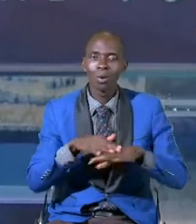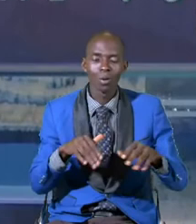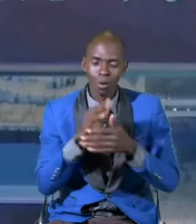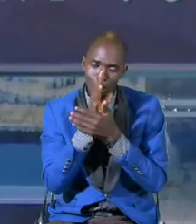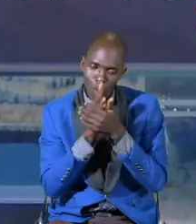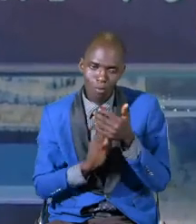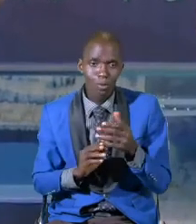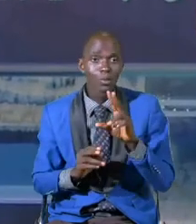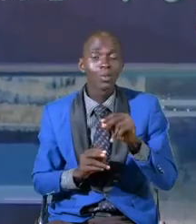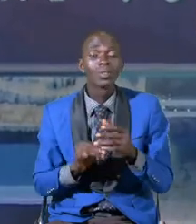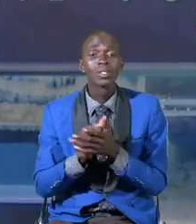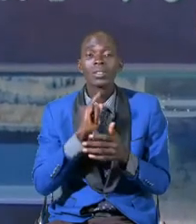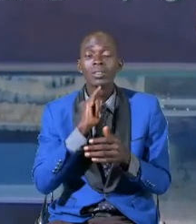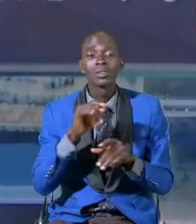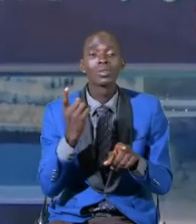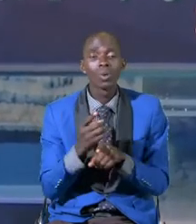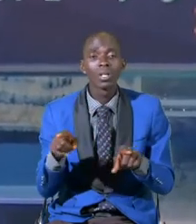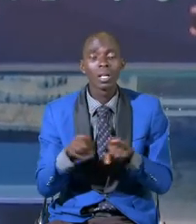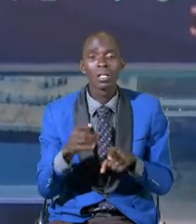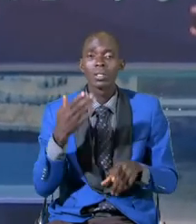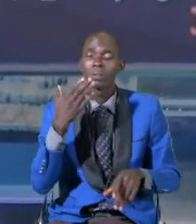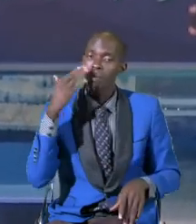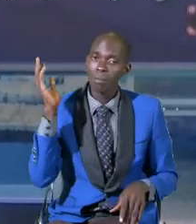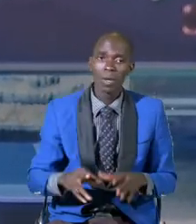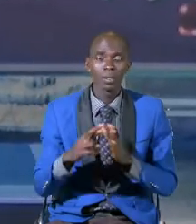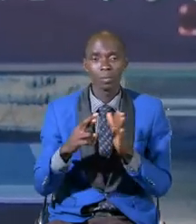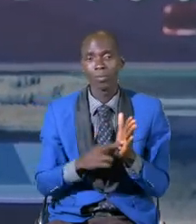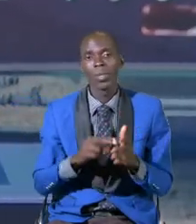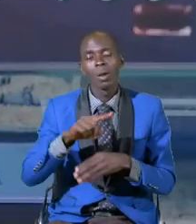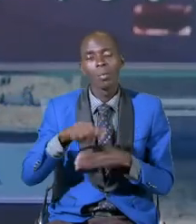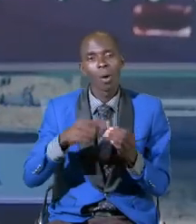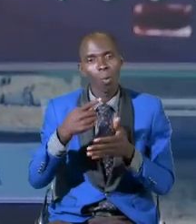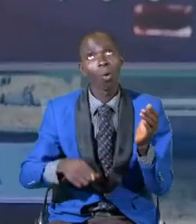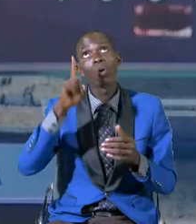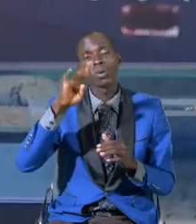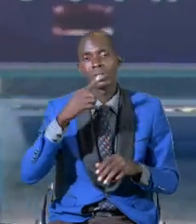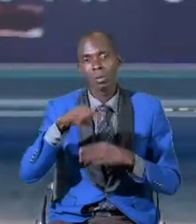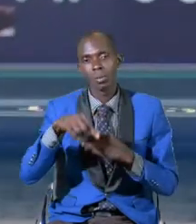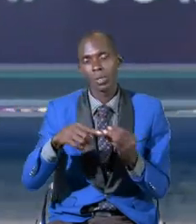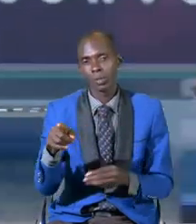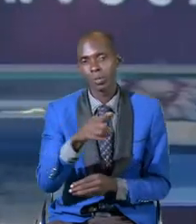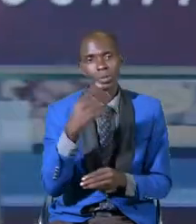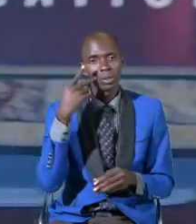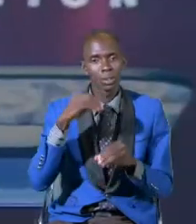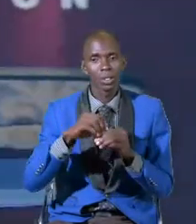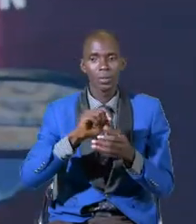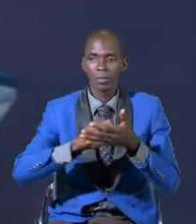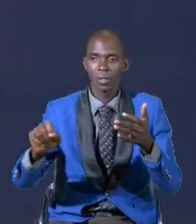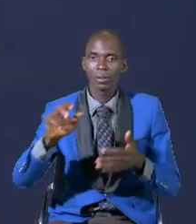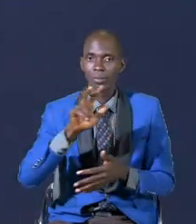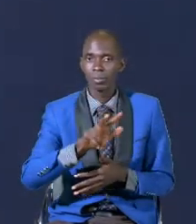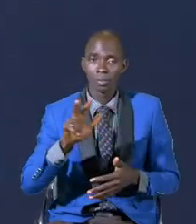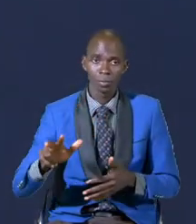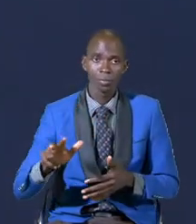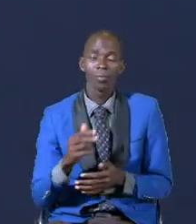is just an evil report about what God has said about you. Look at verse 33. In verse 33, and